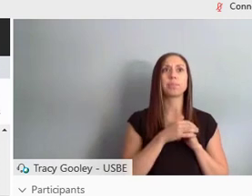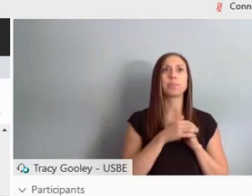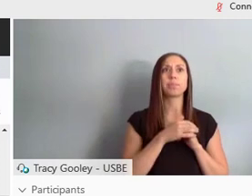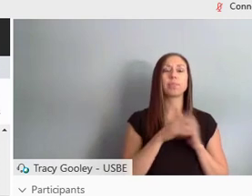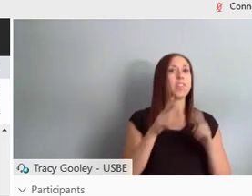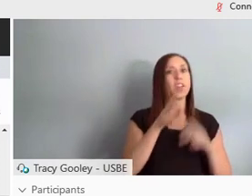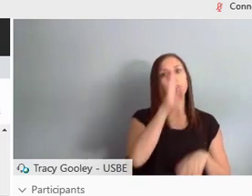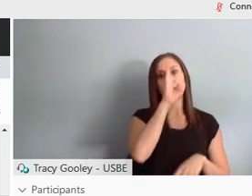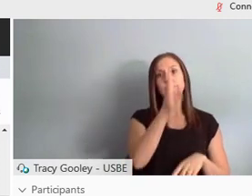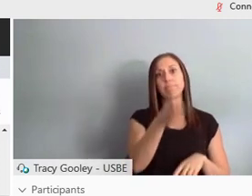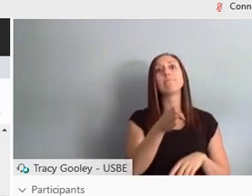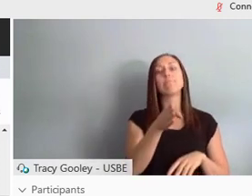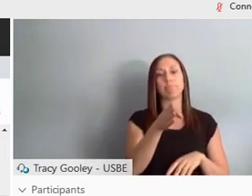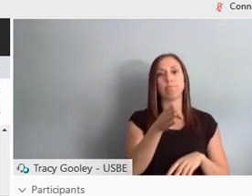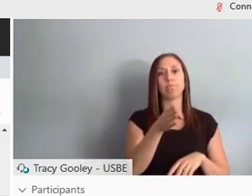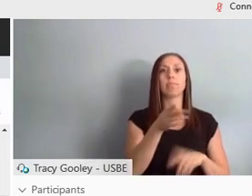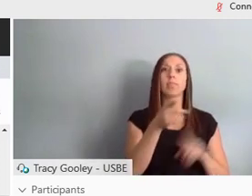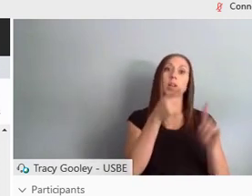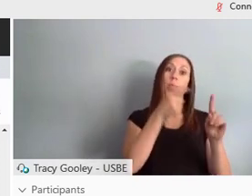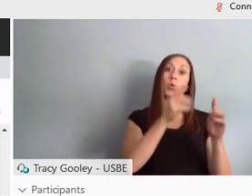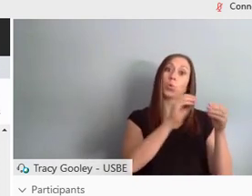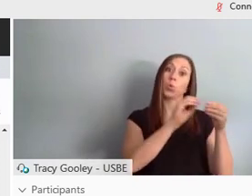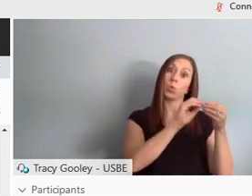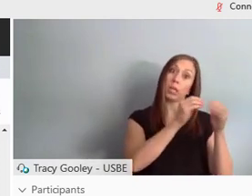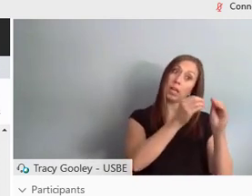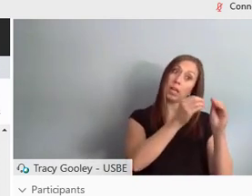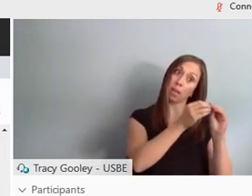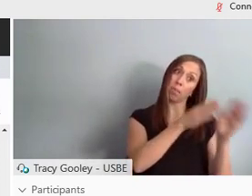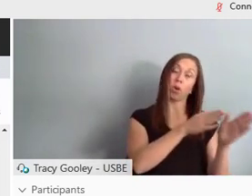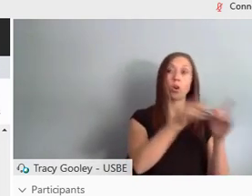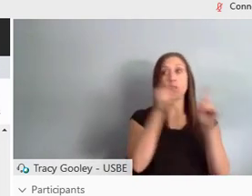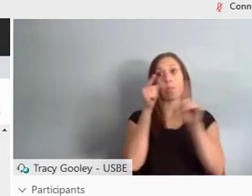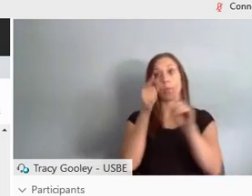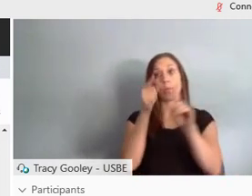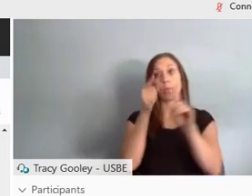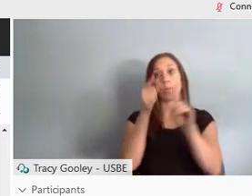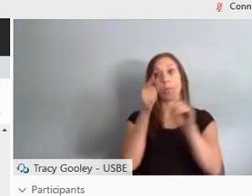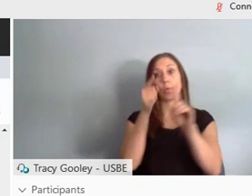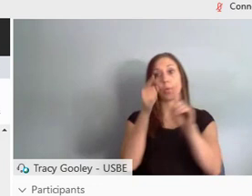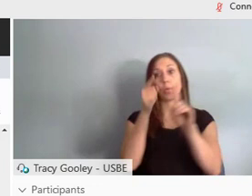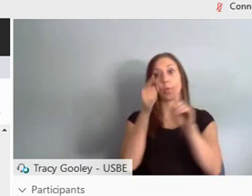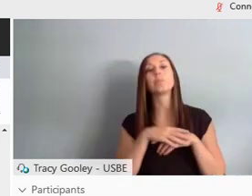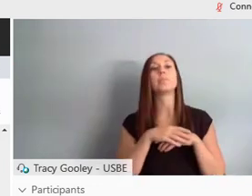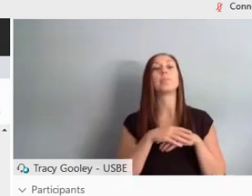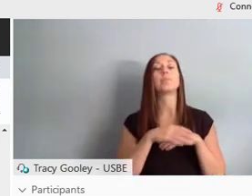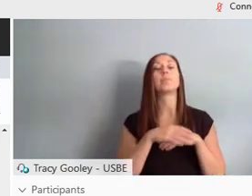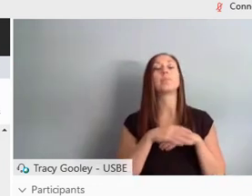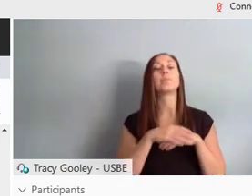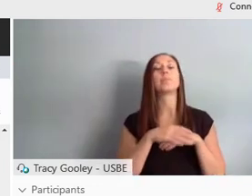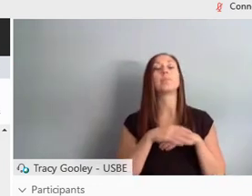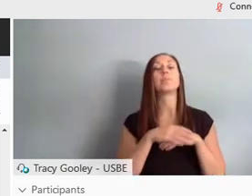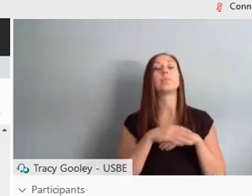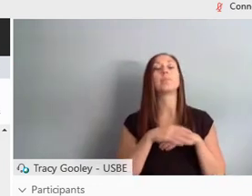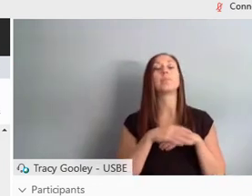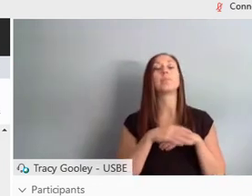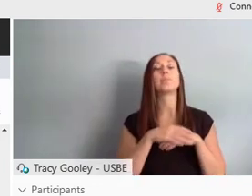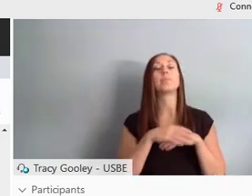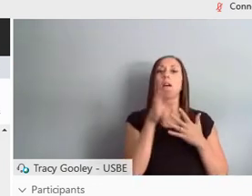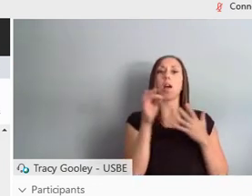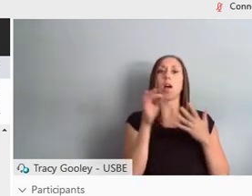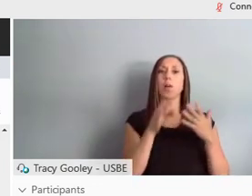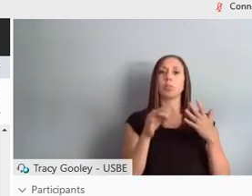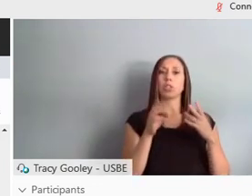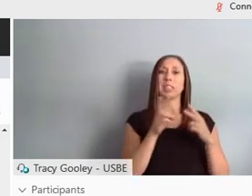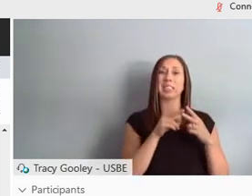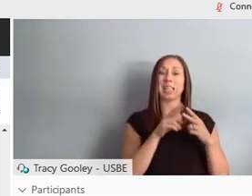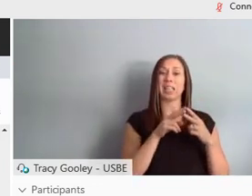Very straightforward. They pointed to a number, they pointed to a letter. This one, it gives you the option